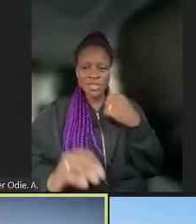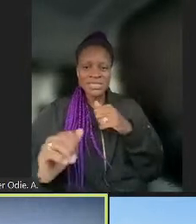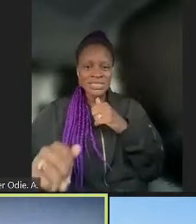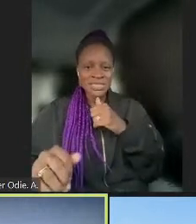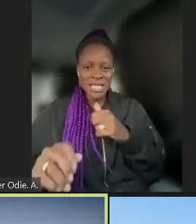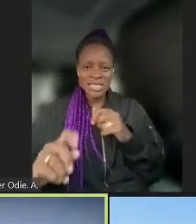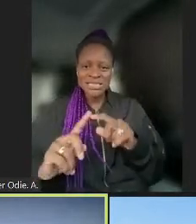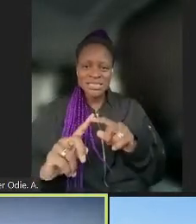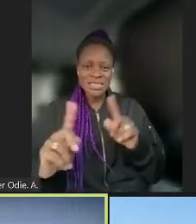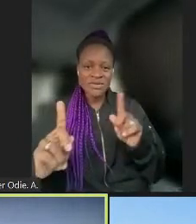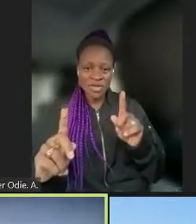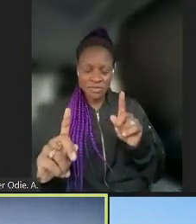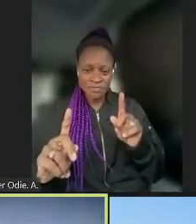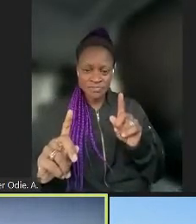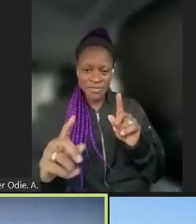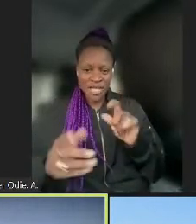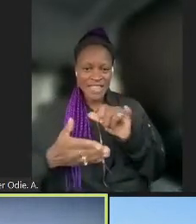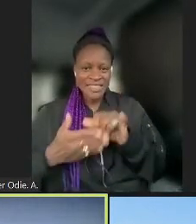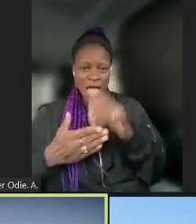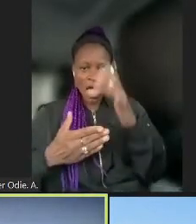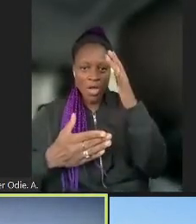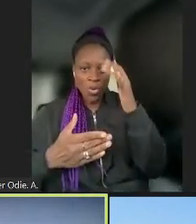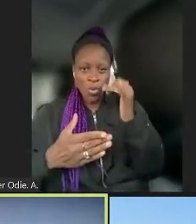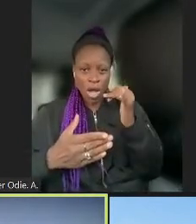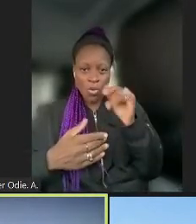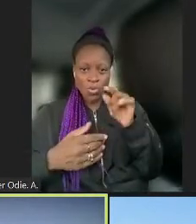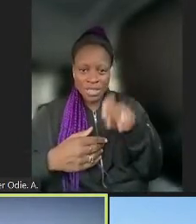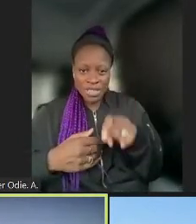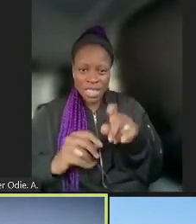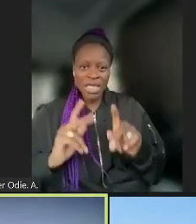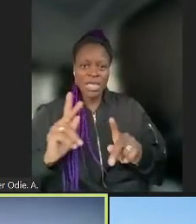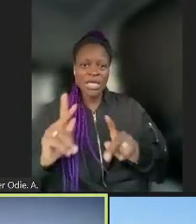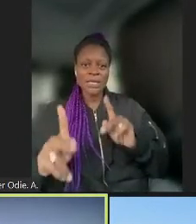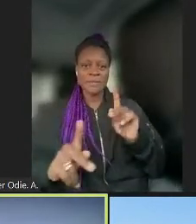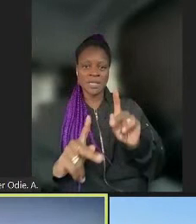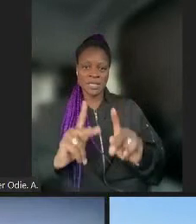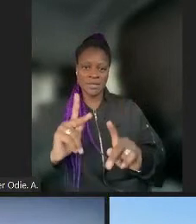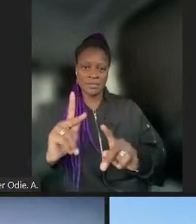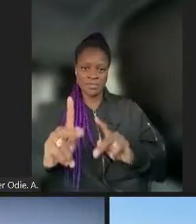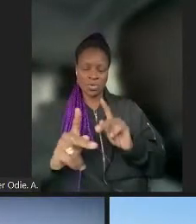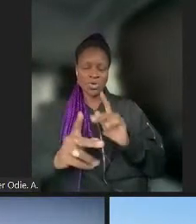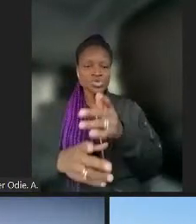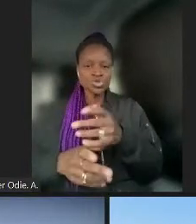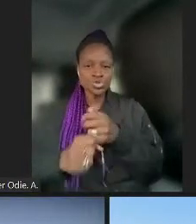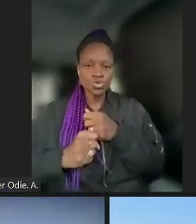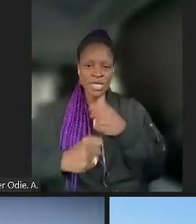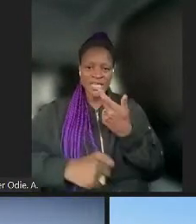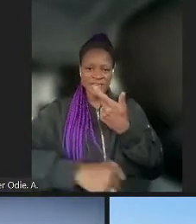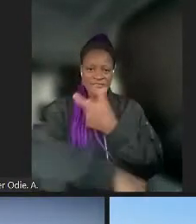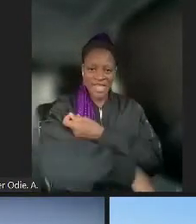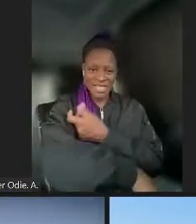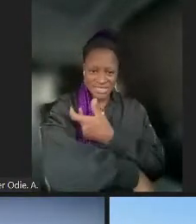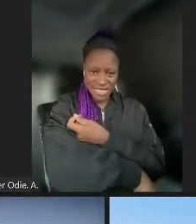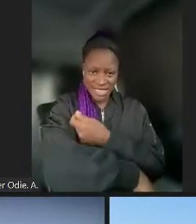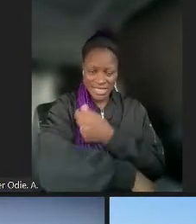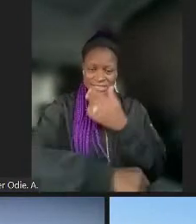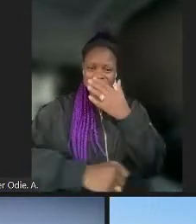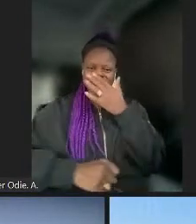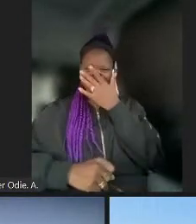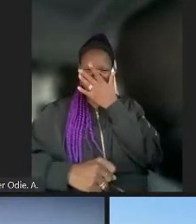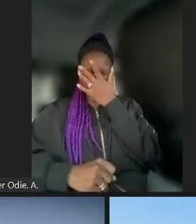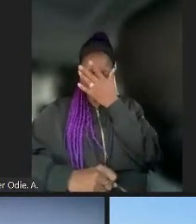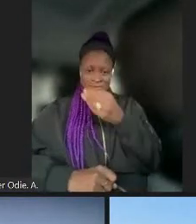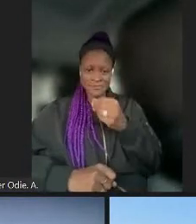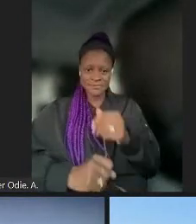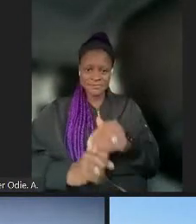why we really need people to get vaccinated, given these numbers. And most of those numbers, all of those numbers are